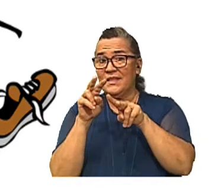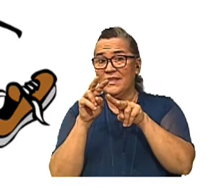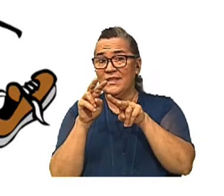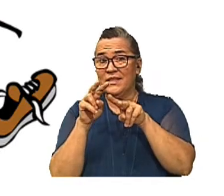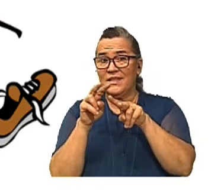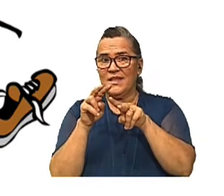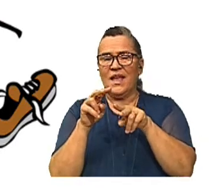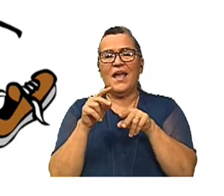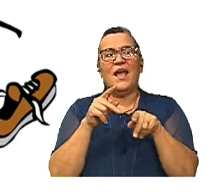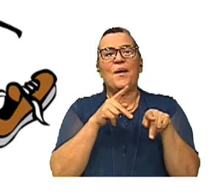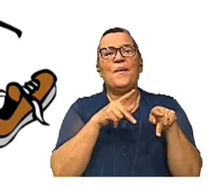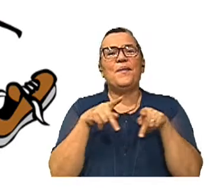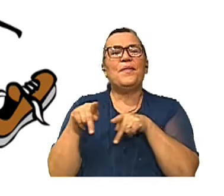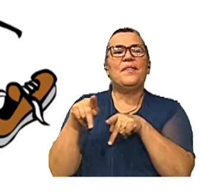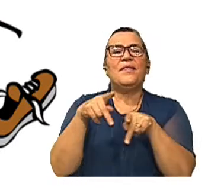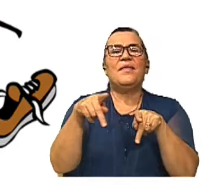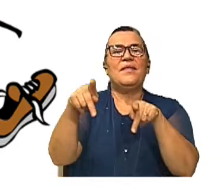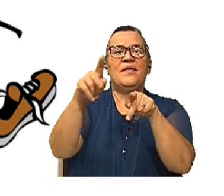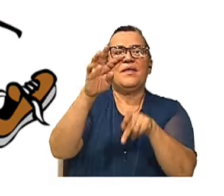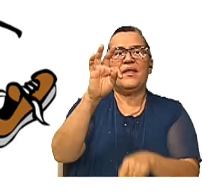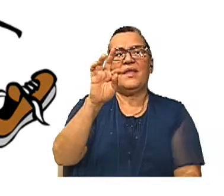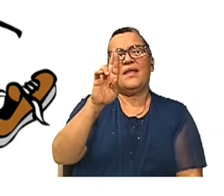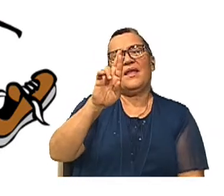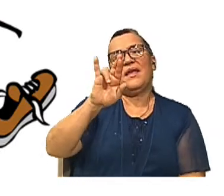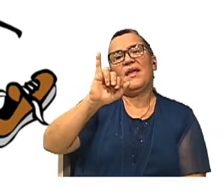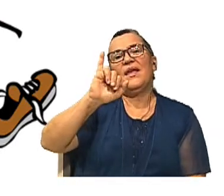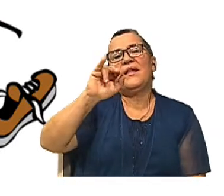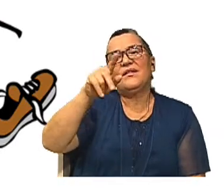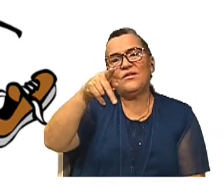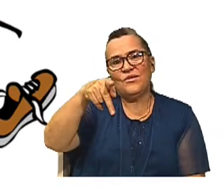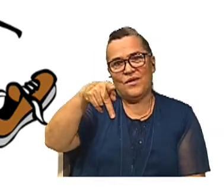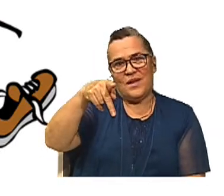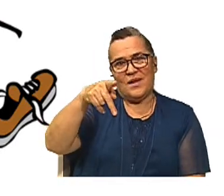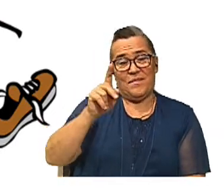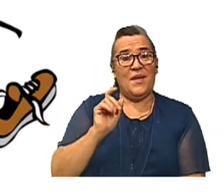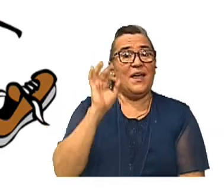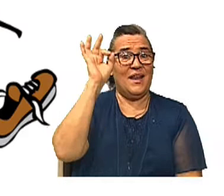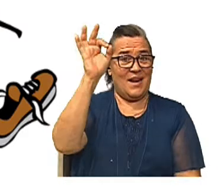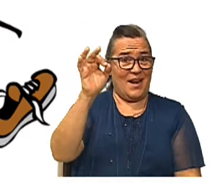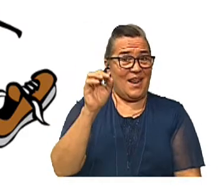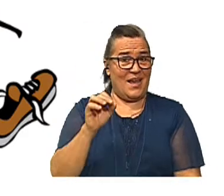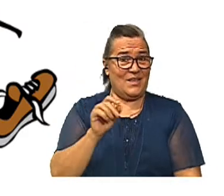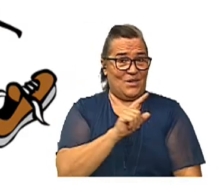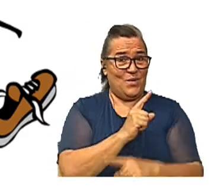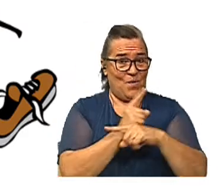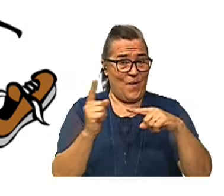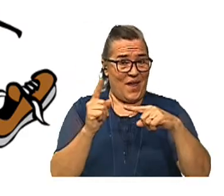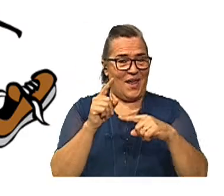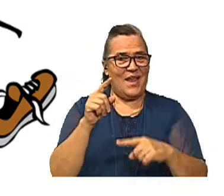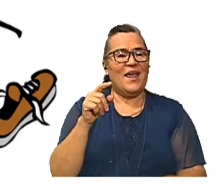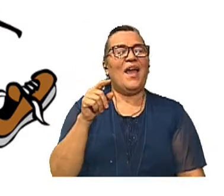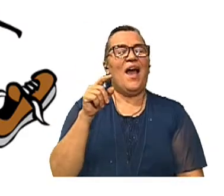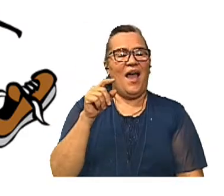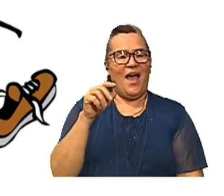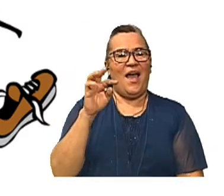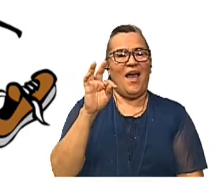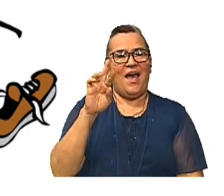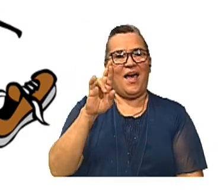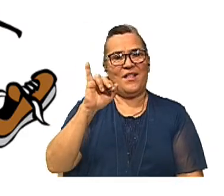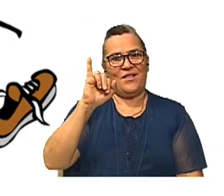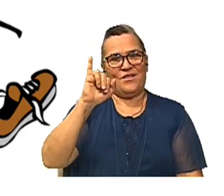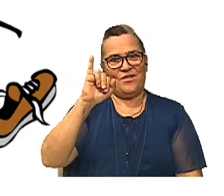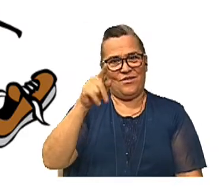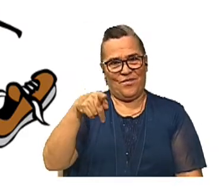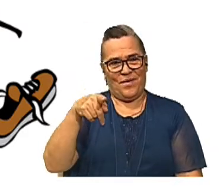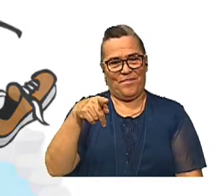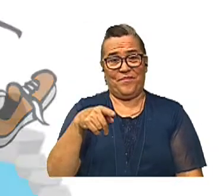Trip. There is a trip next week, right? So there is a trip next week. And